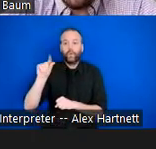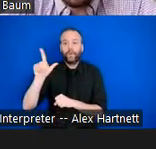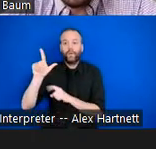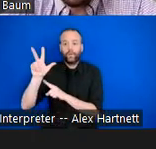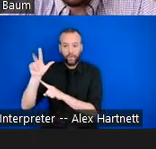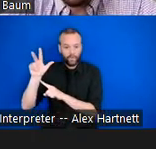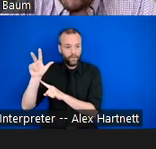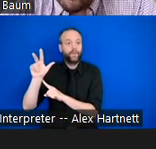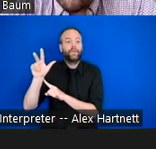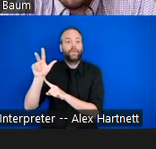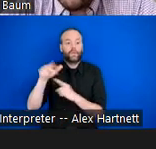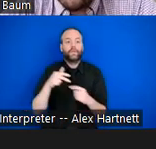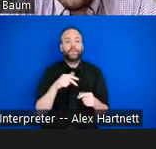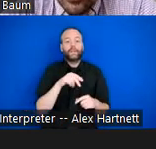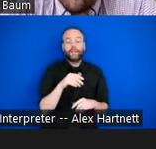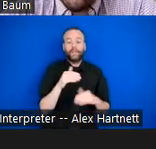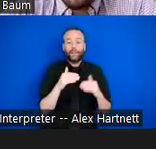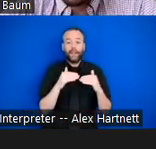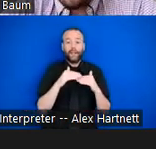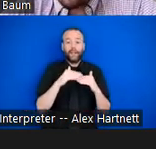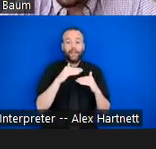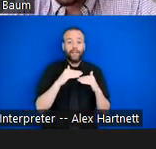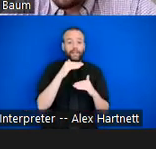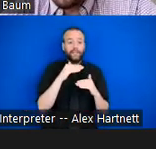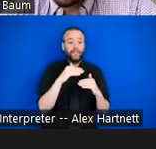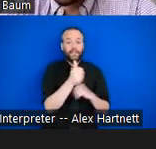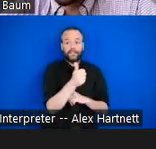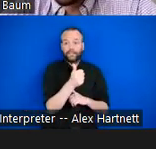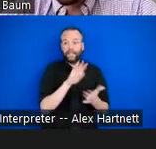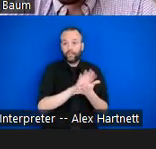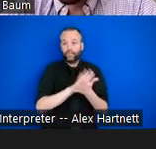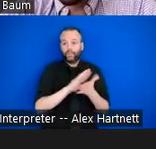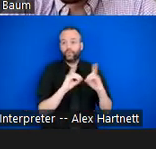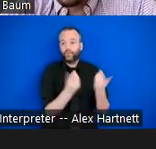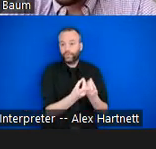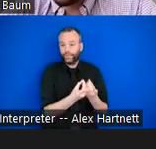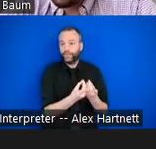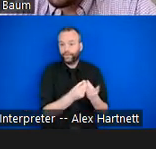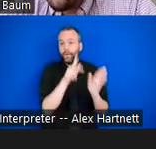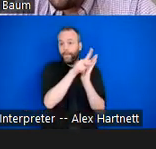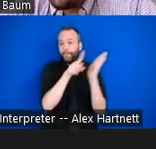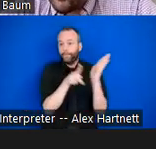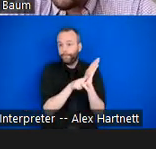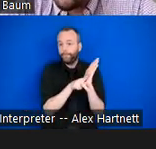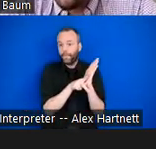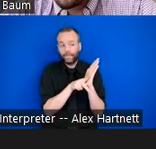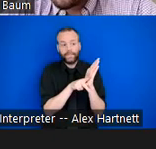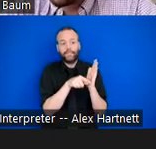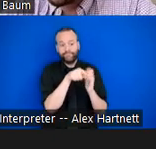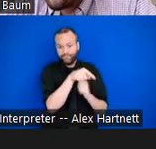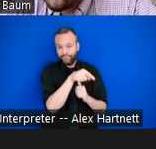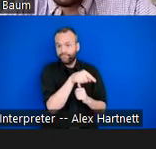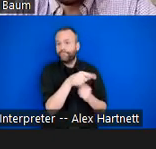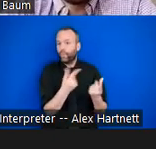adopted policies requiring school staff to out students to their potentially unsupportive parents without the